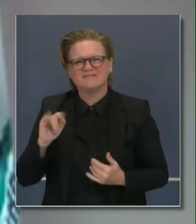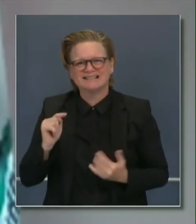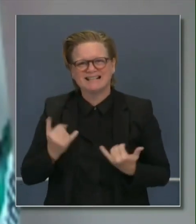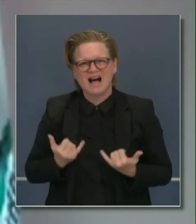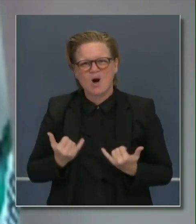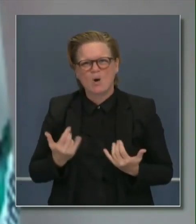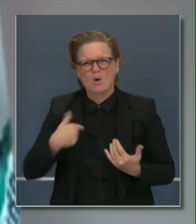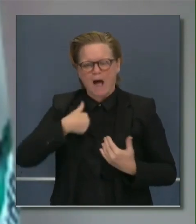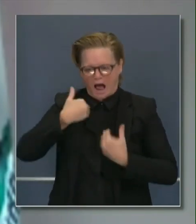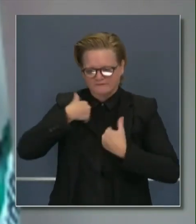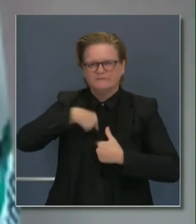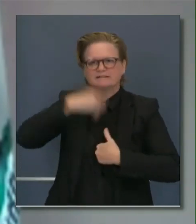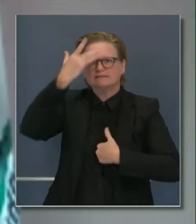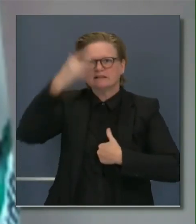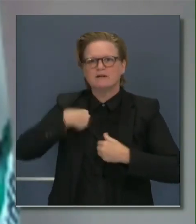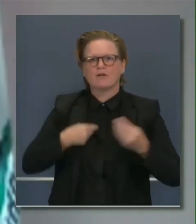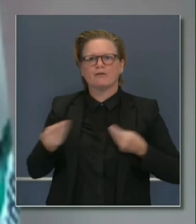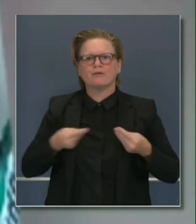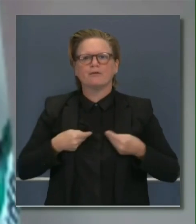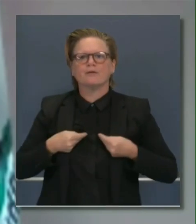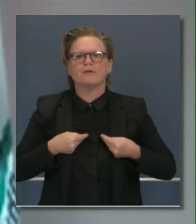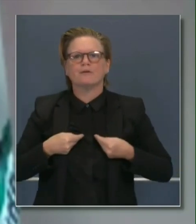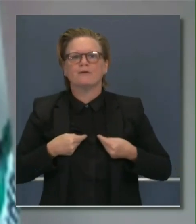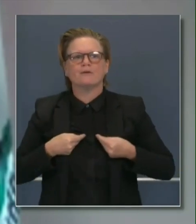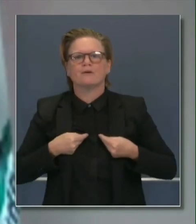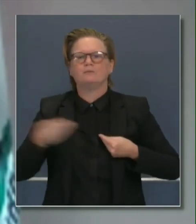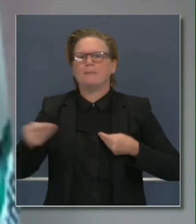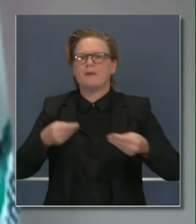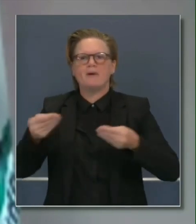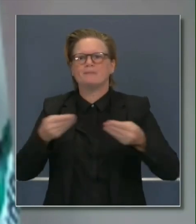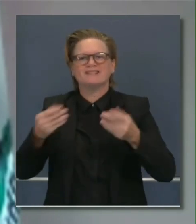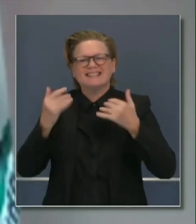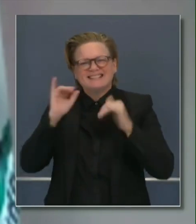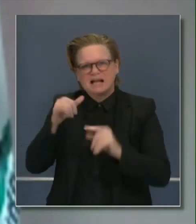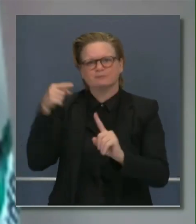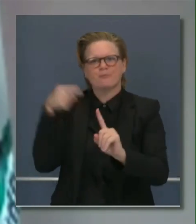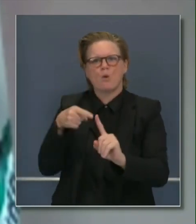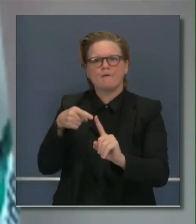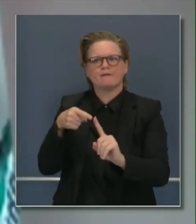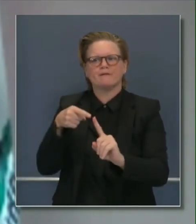unbeknownst to them, and then have a high chance for transmission.